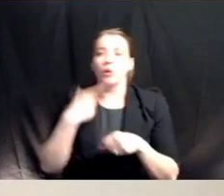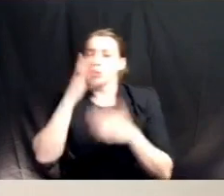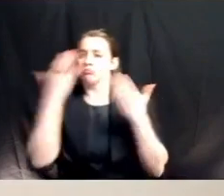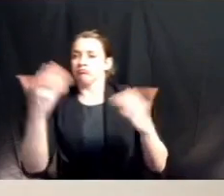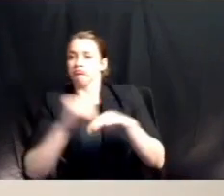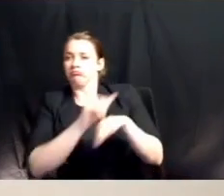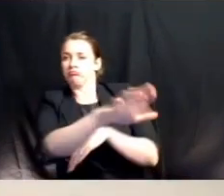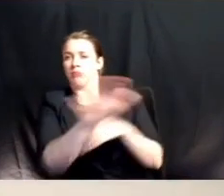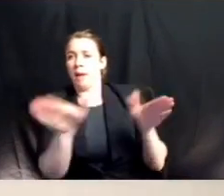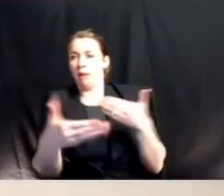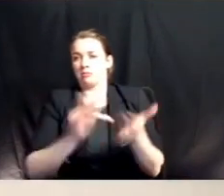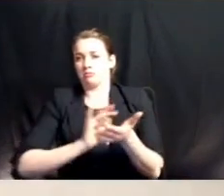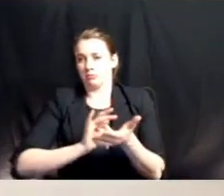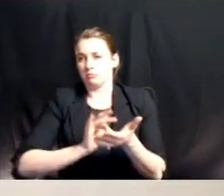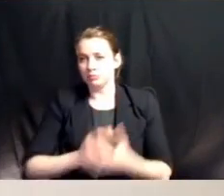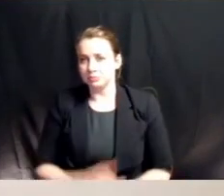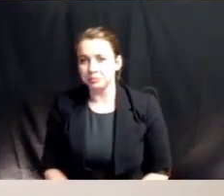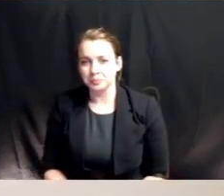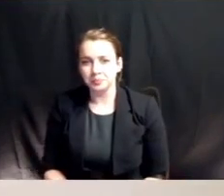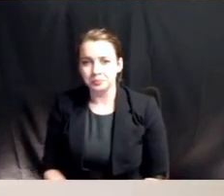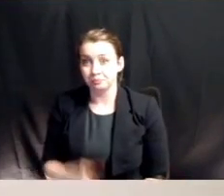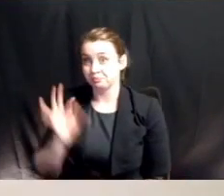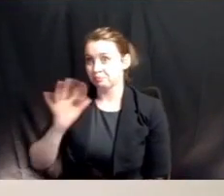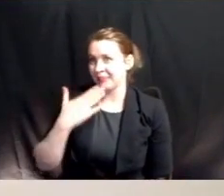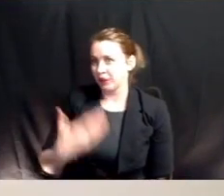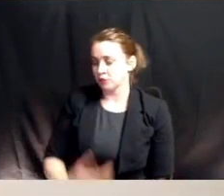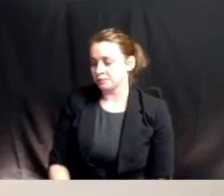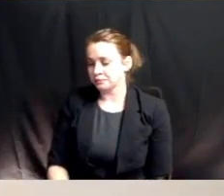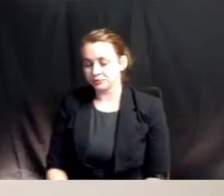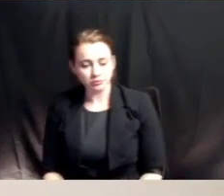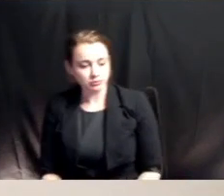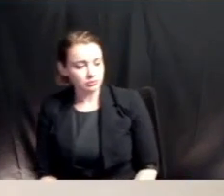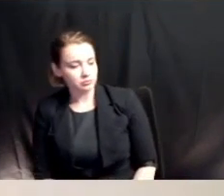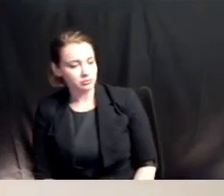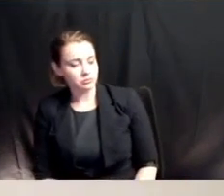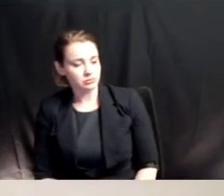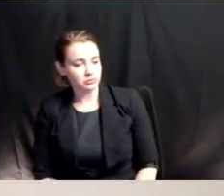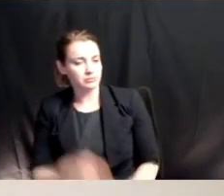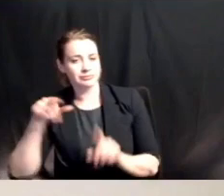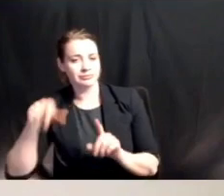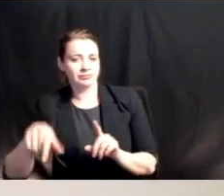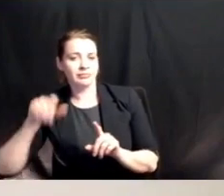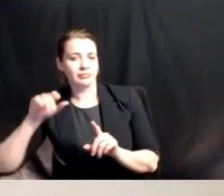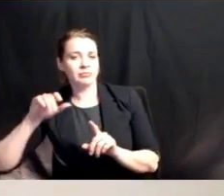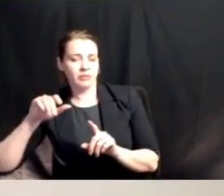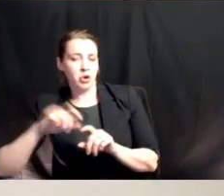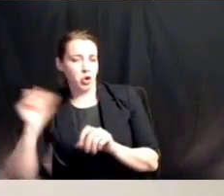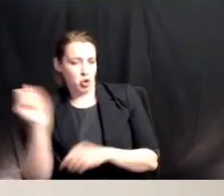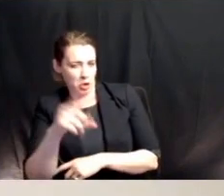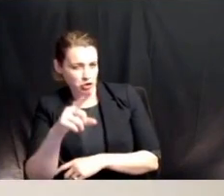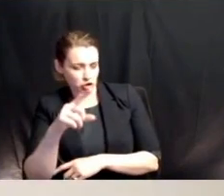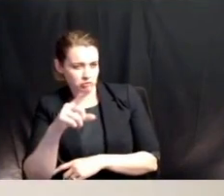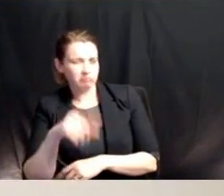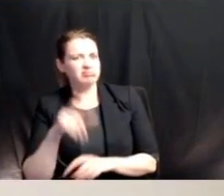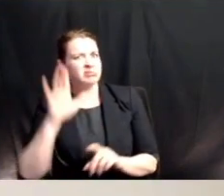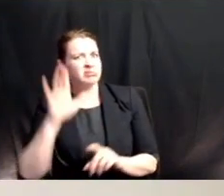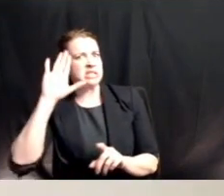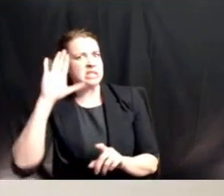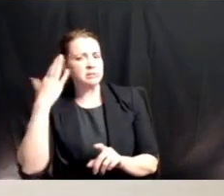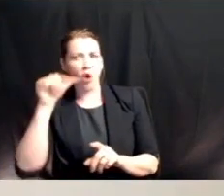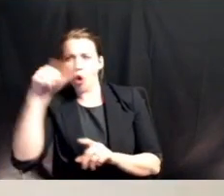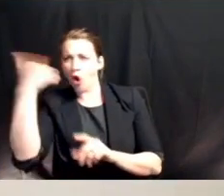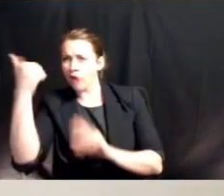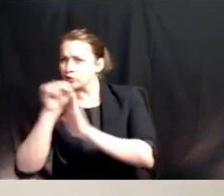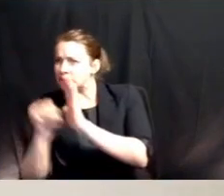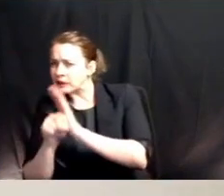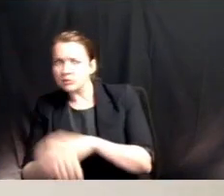this weekend. Thank you. This question is from Cassie Walker-Burke from Chartbeat. We're hearing other states and cities tell school districts they